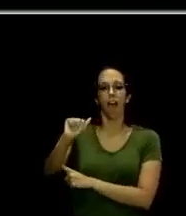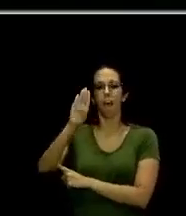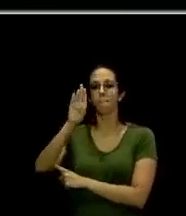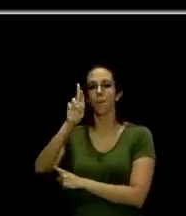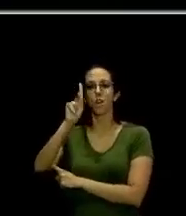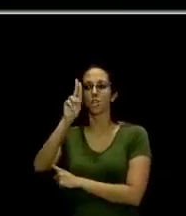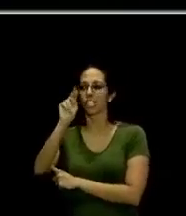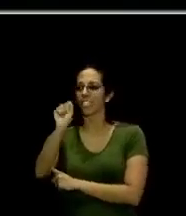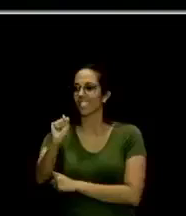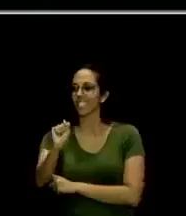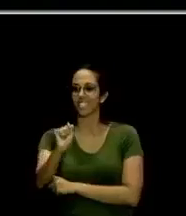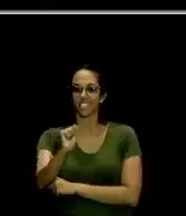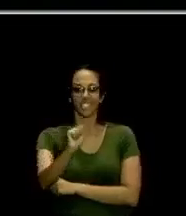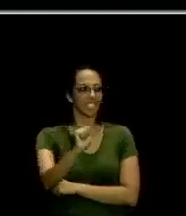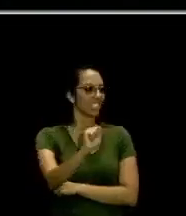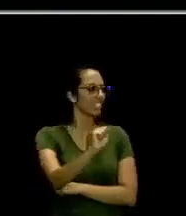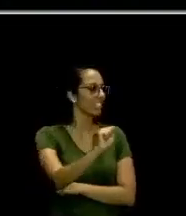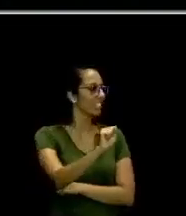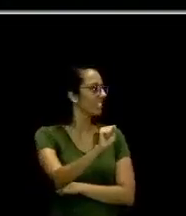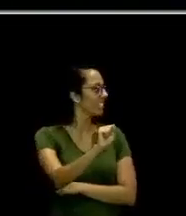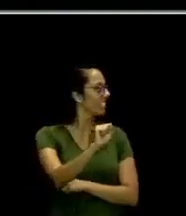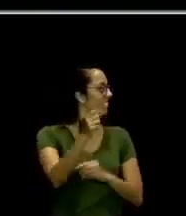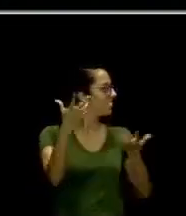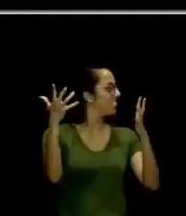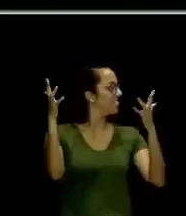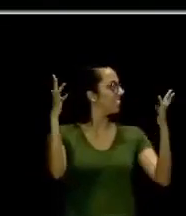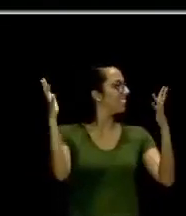your appreciation,